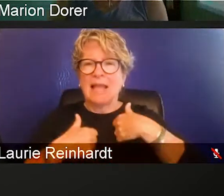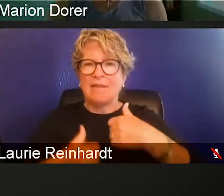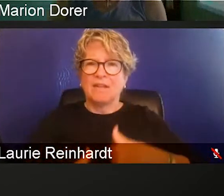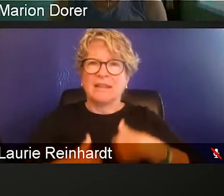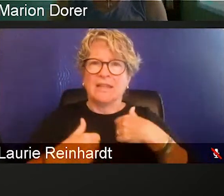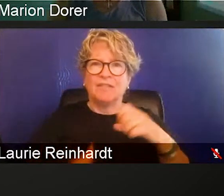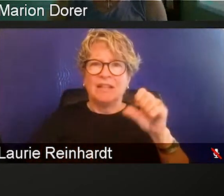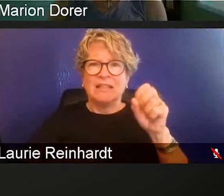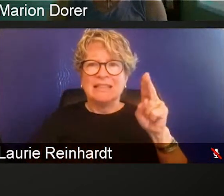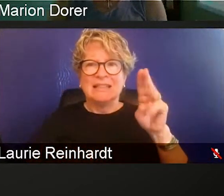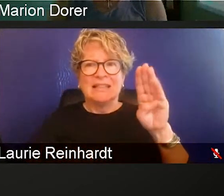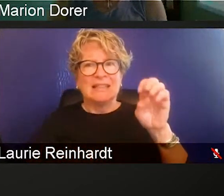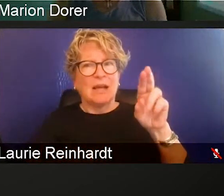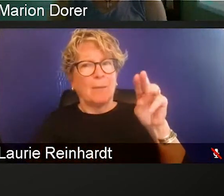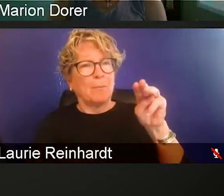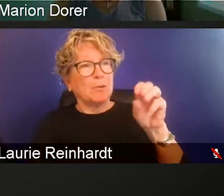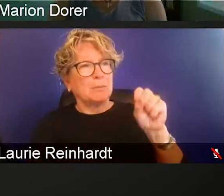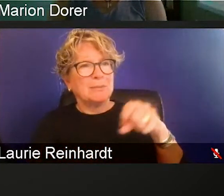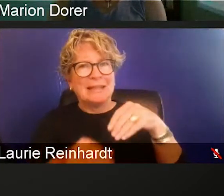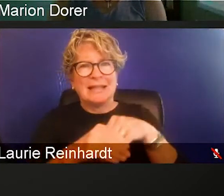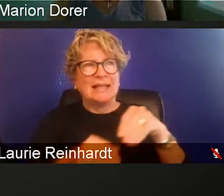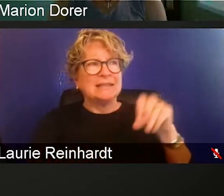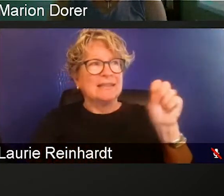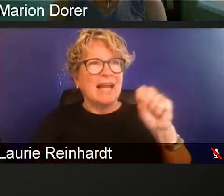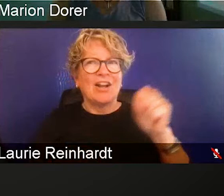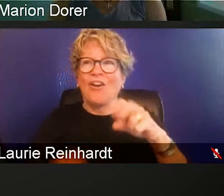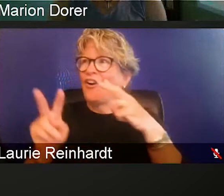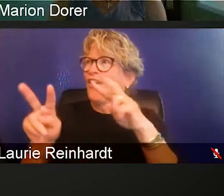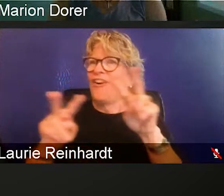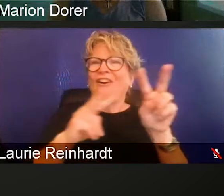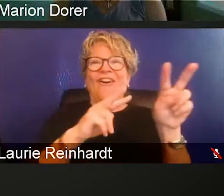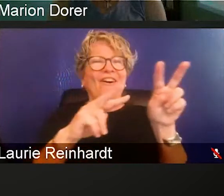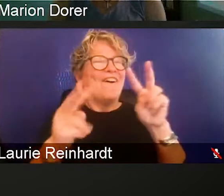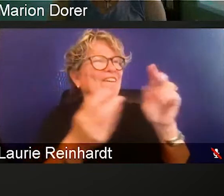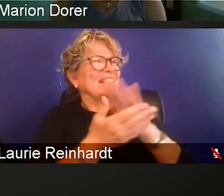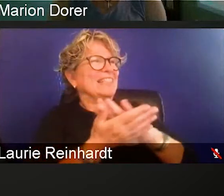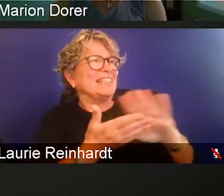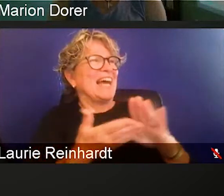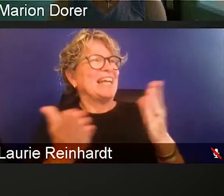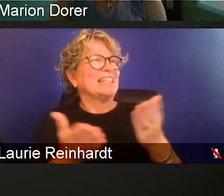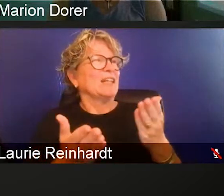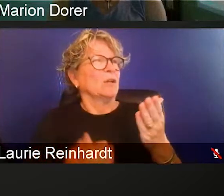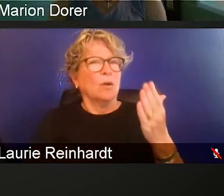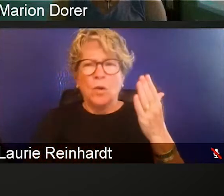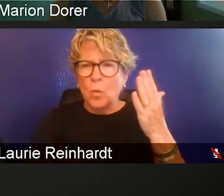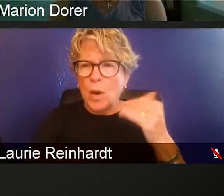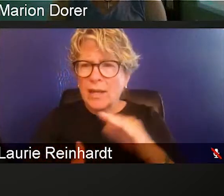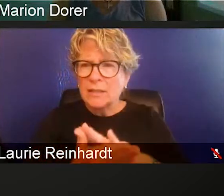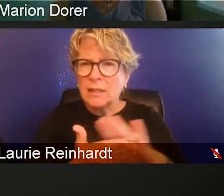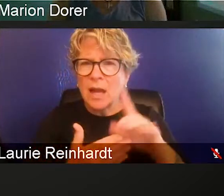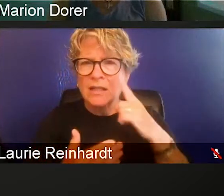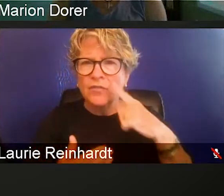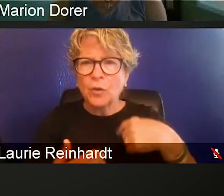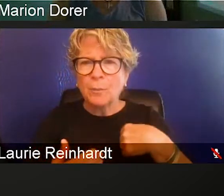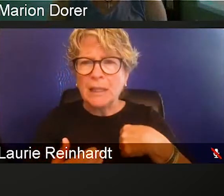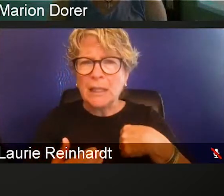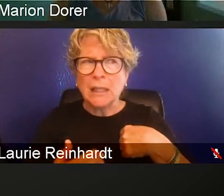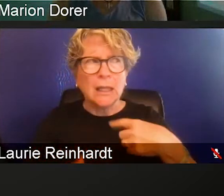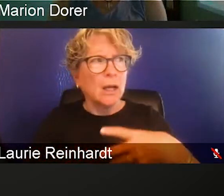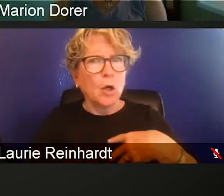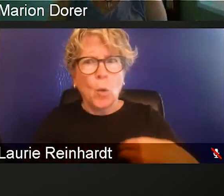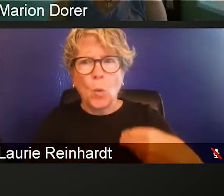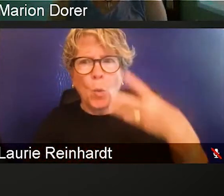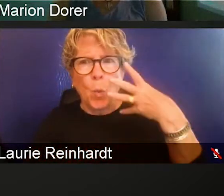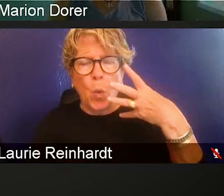hey, it's really nice here. Oh, interesting. Why is it really nice for me in a very white suburb of